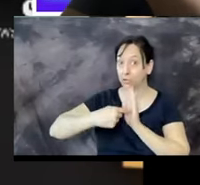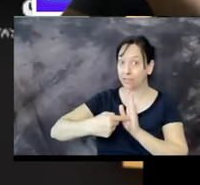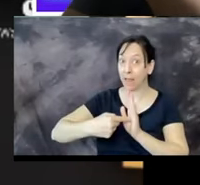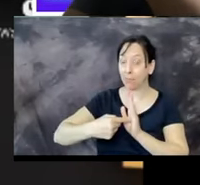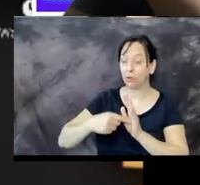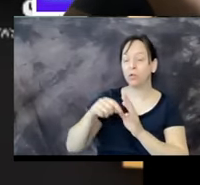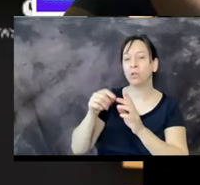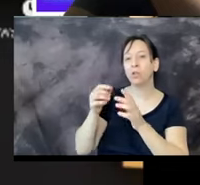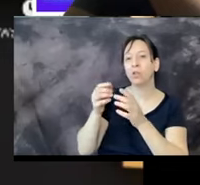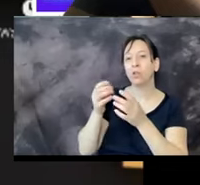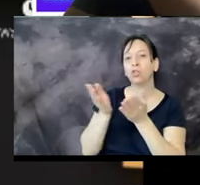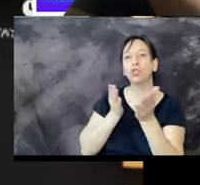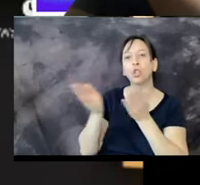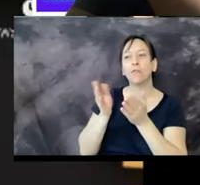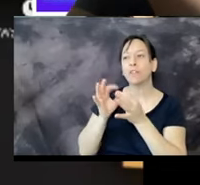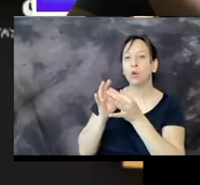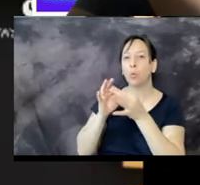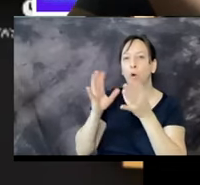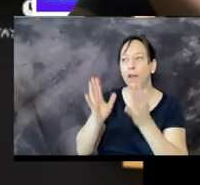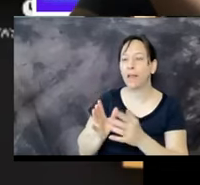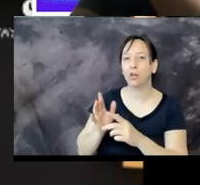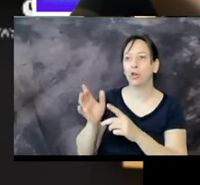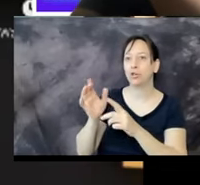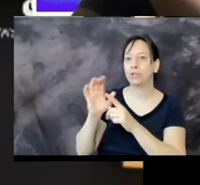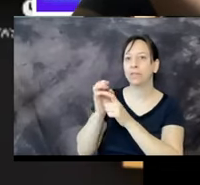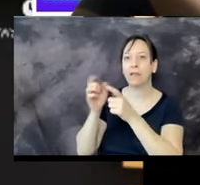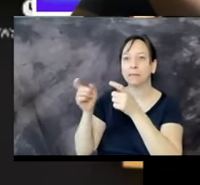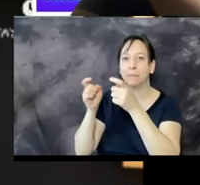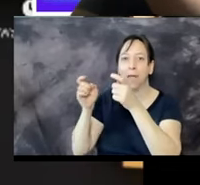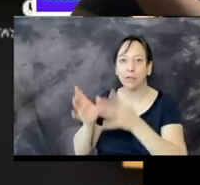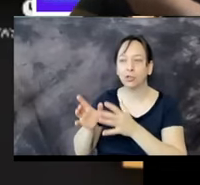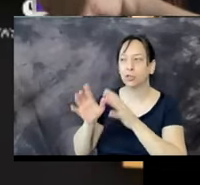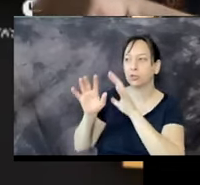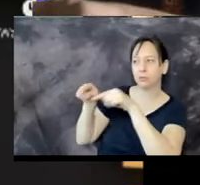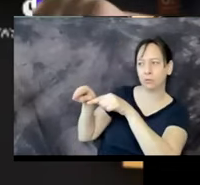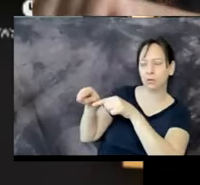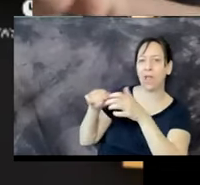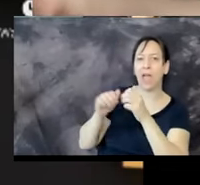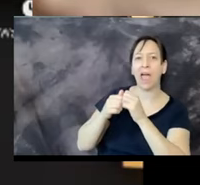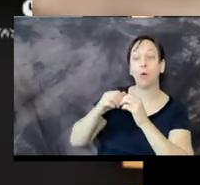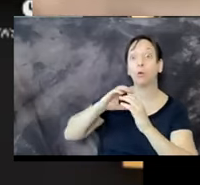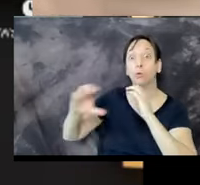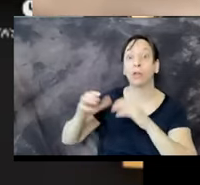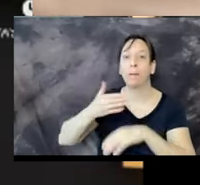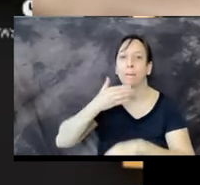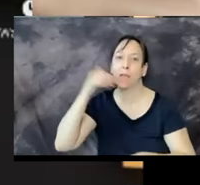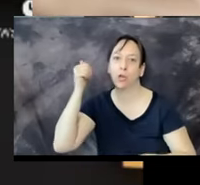coordinators. And they're gonna start with the phrase, how might we? So we'll take a look at the chat and